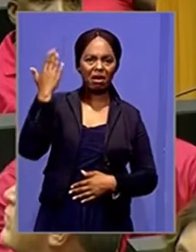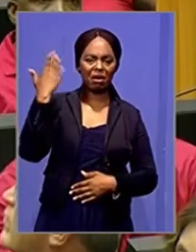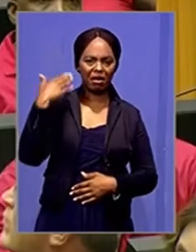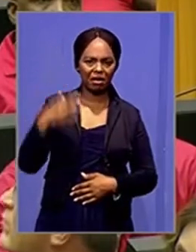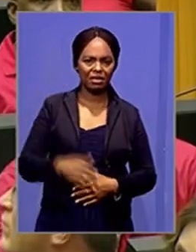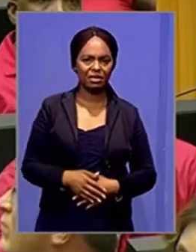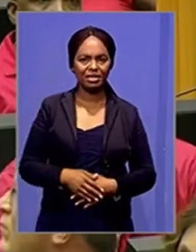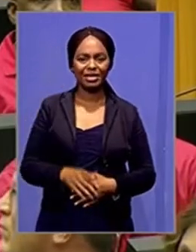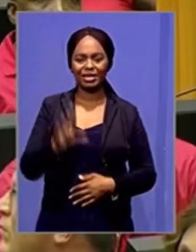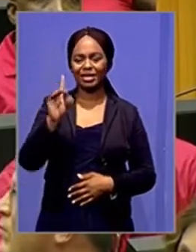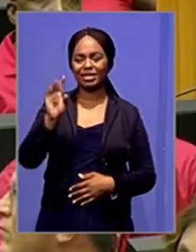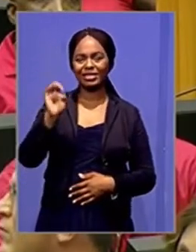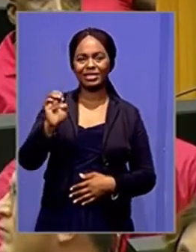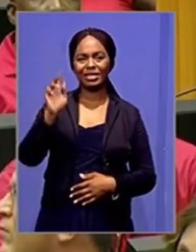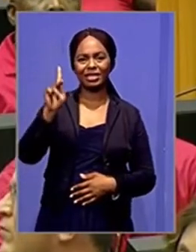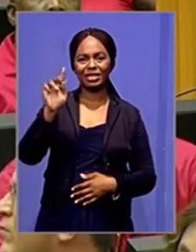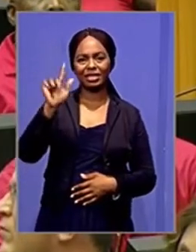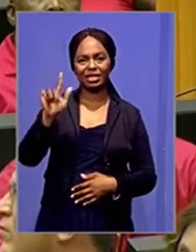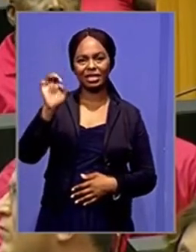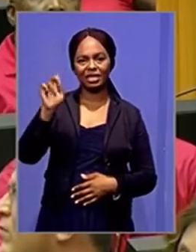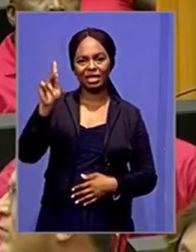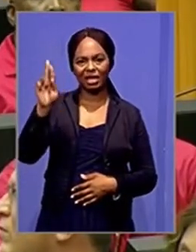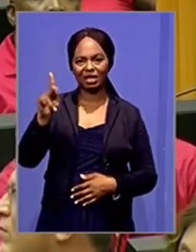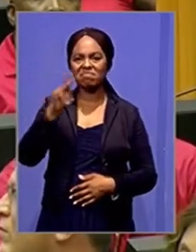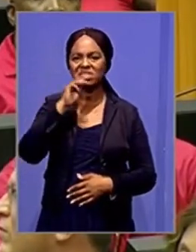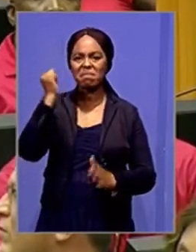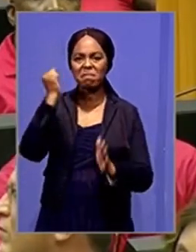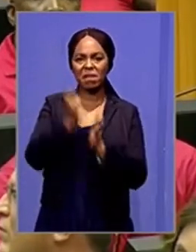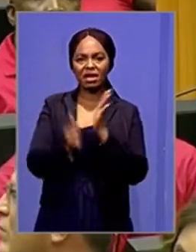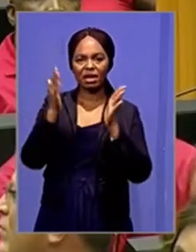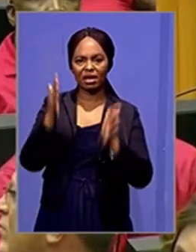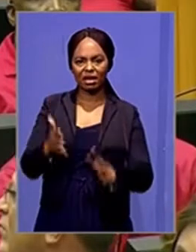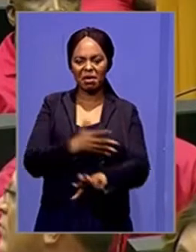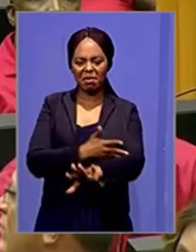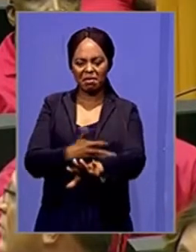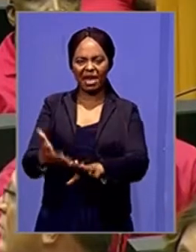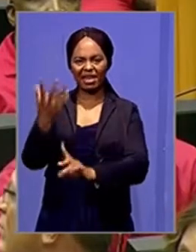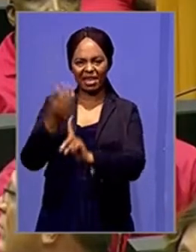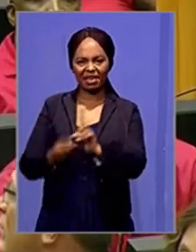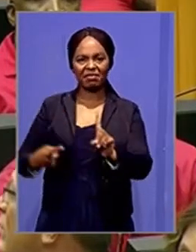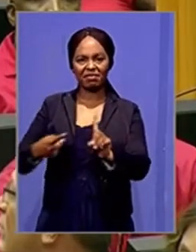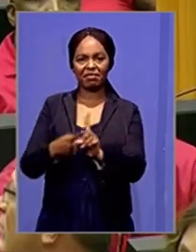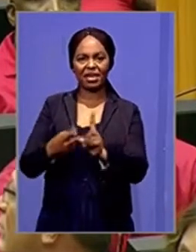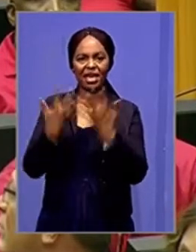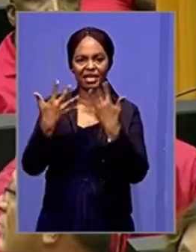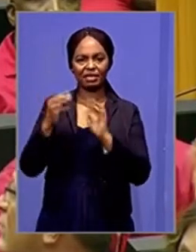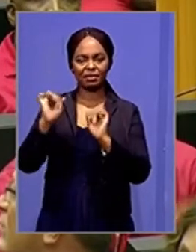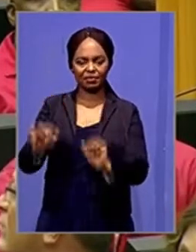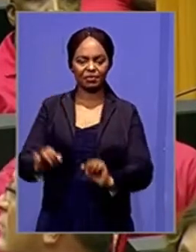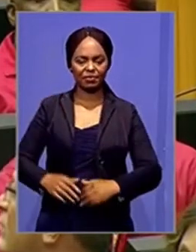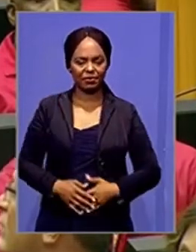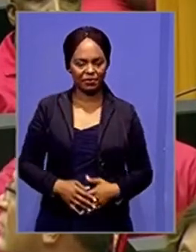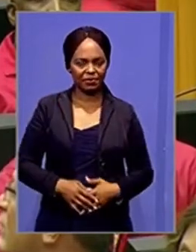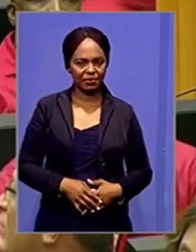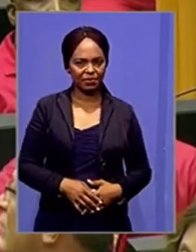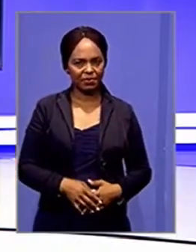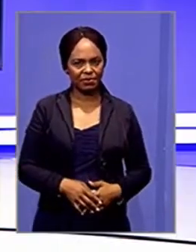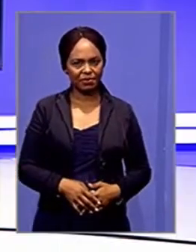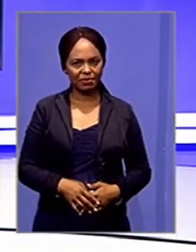is a murderer. De Klerk has got blood on his hands. Ntlantla Kgatlhane, SABC News.